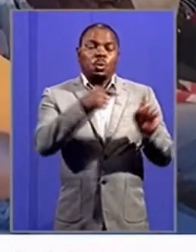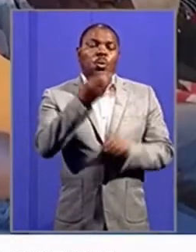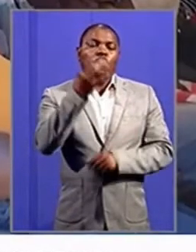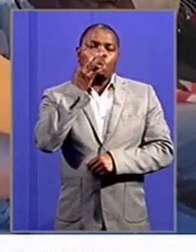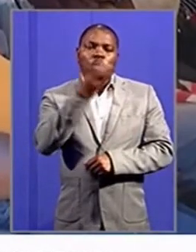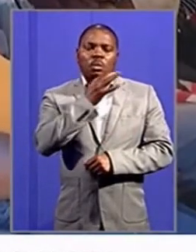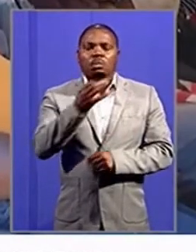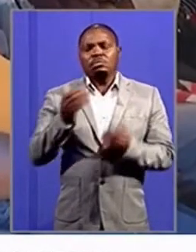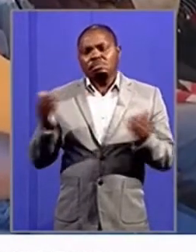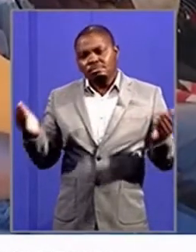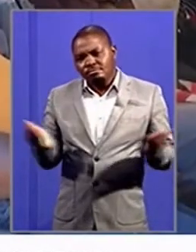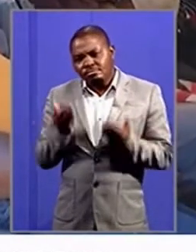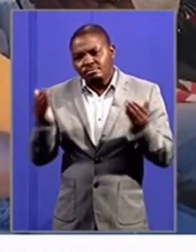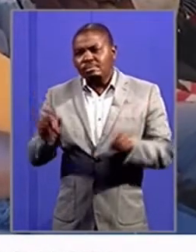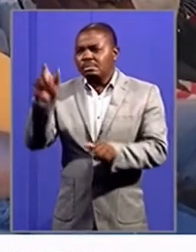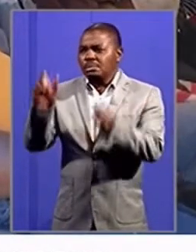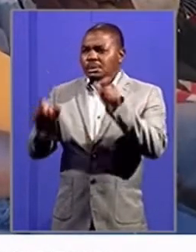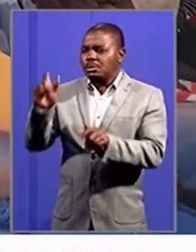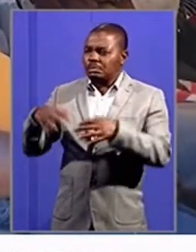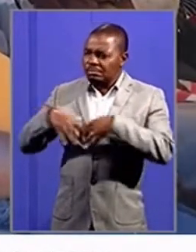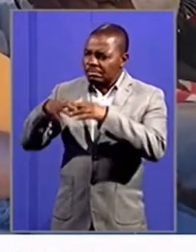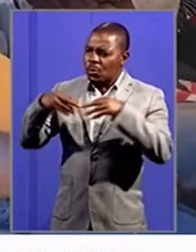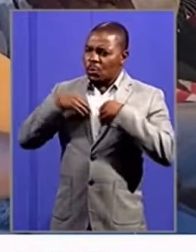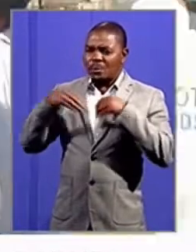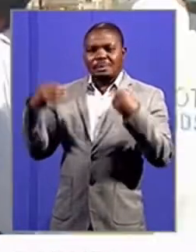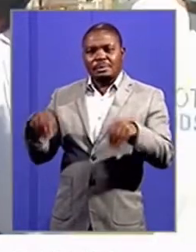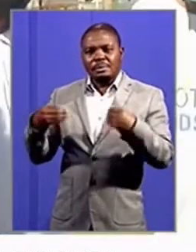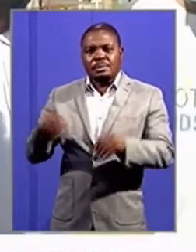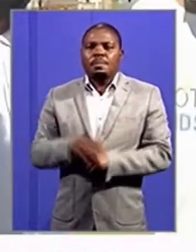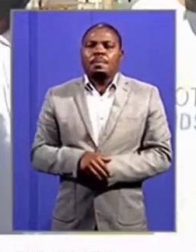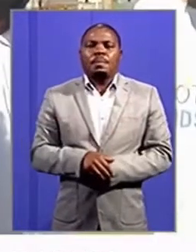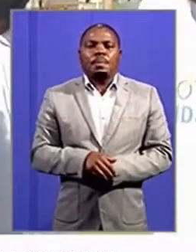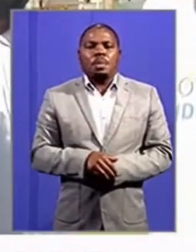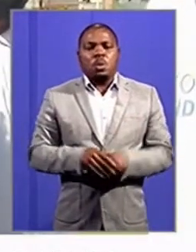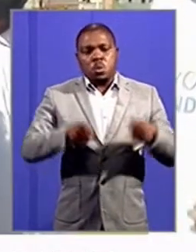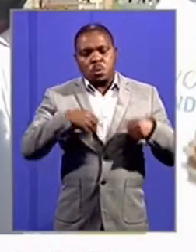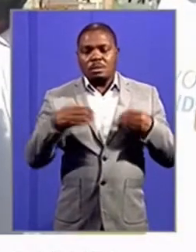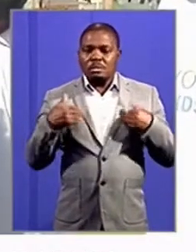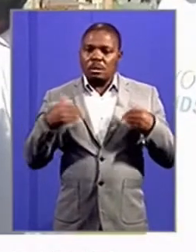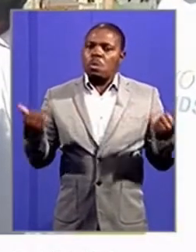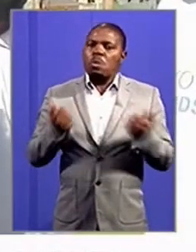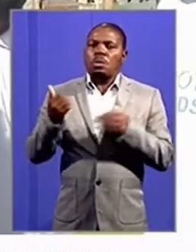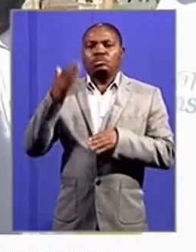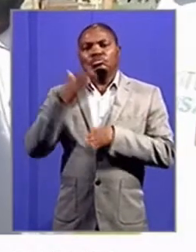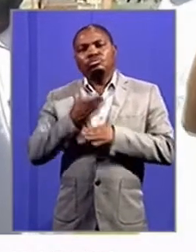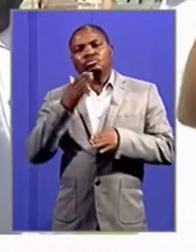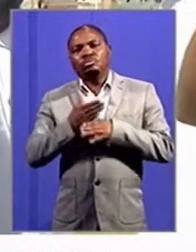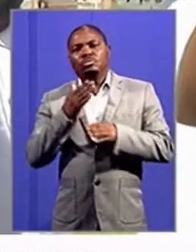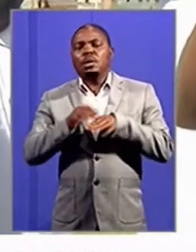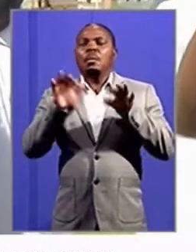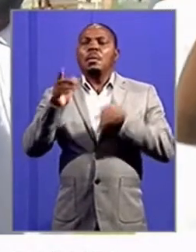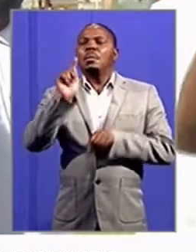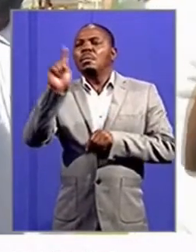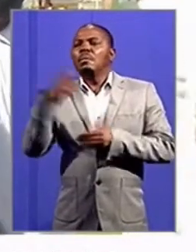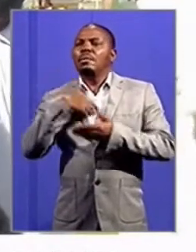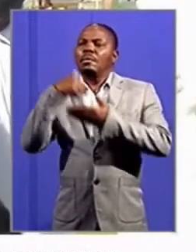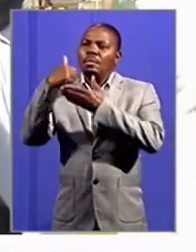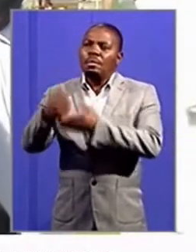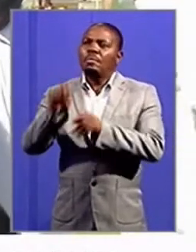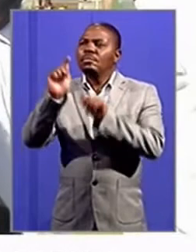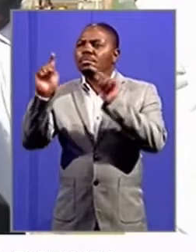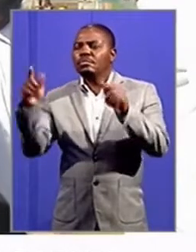go rotloetsa gore batho ba tlhame dikgwebo. Se re qadile re sebetsa re le mokgahlo re thuse batho ba rona ho registera